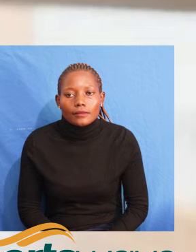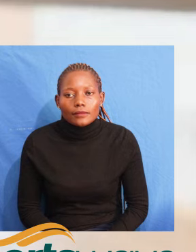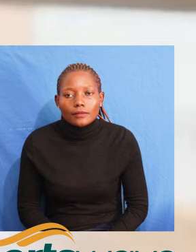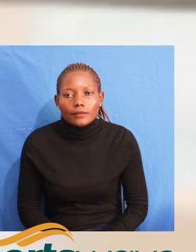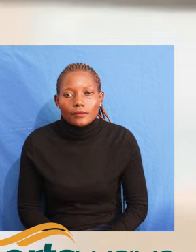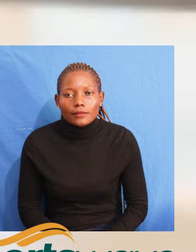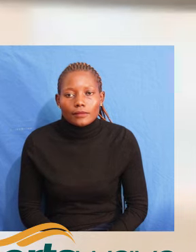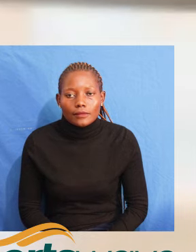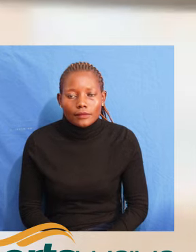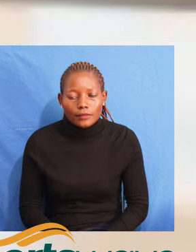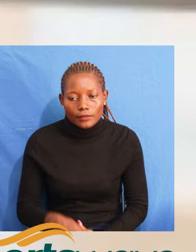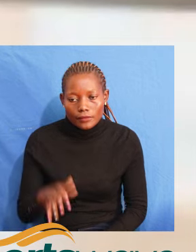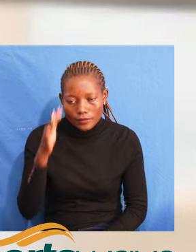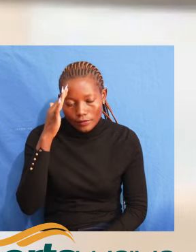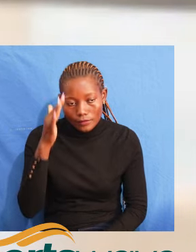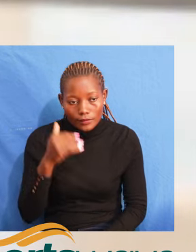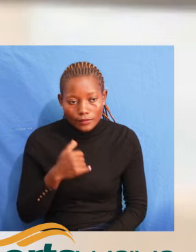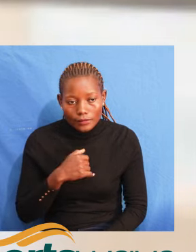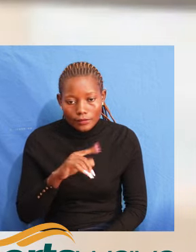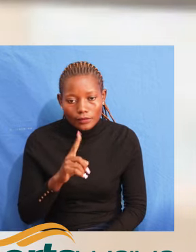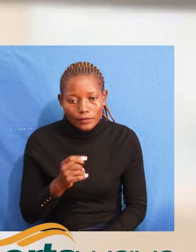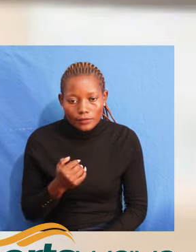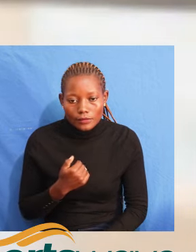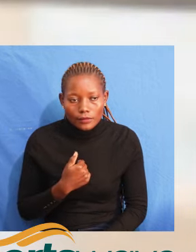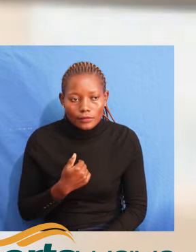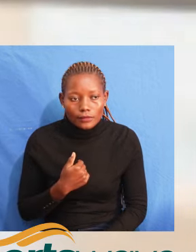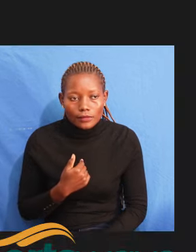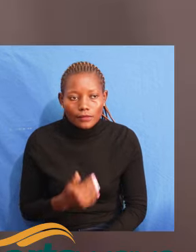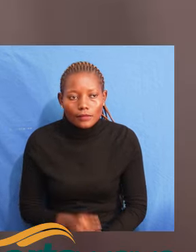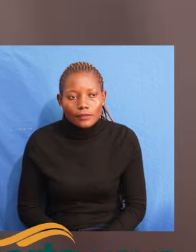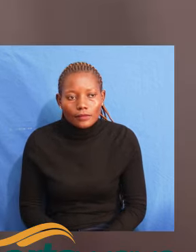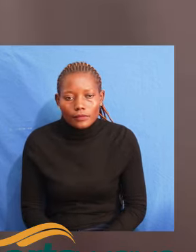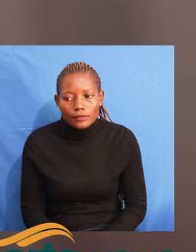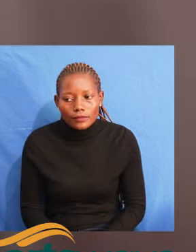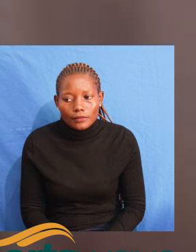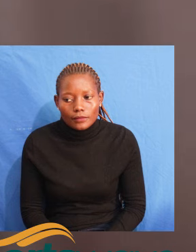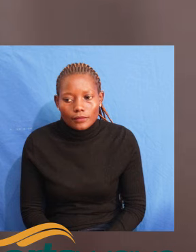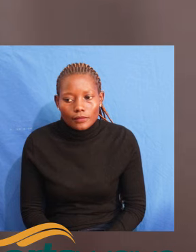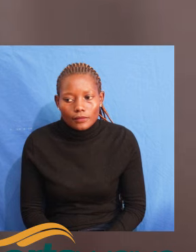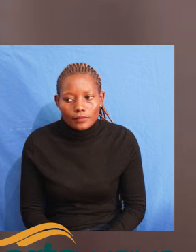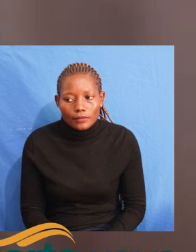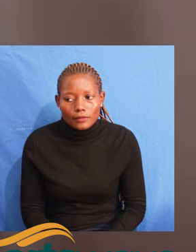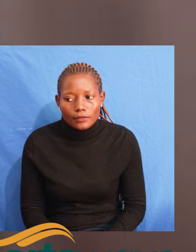Hello, Coach. Yes, I have a question. It's Mariam Gado here. Yes. Hello.